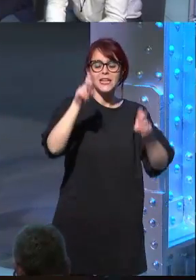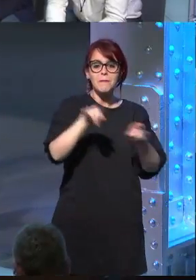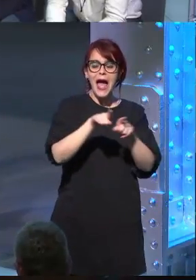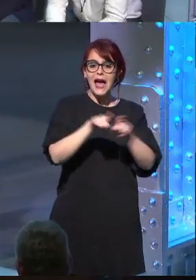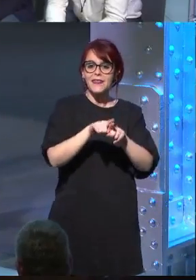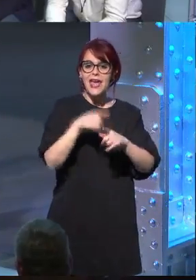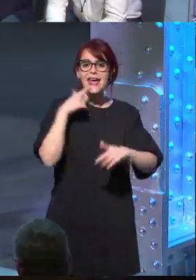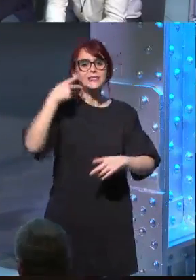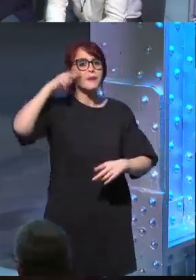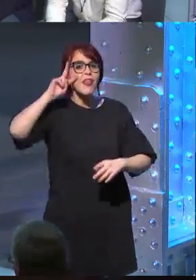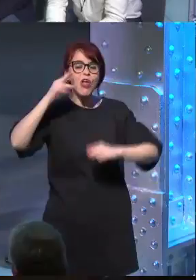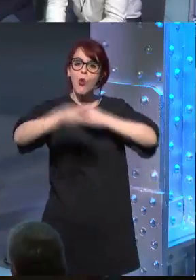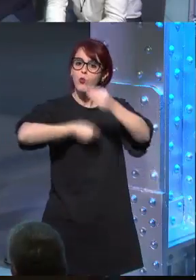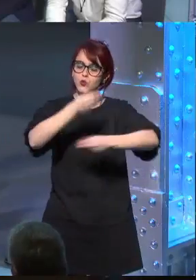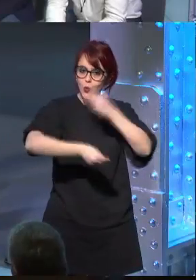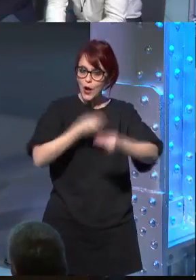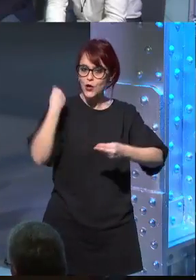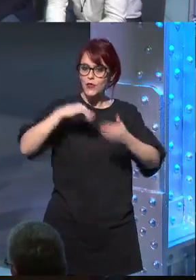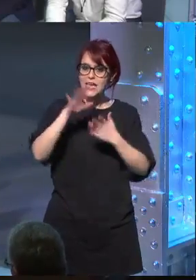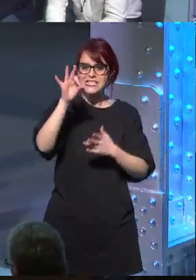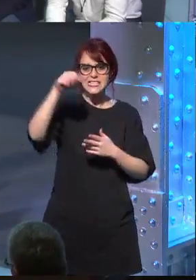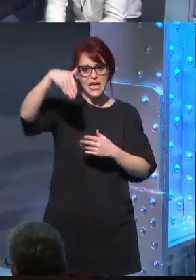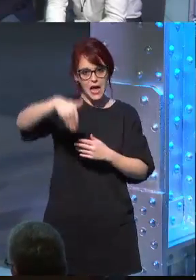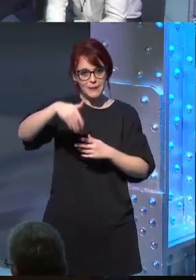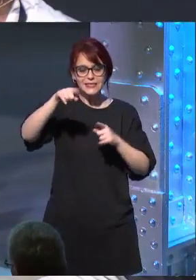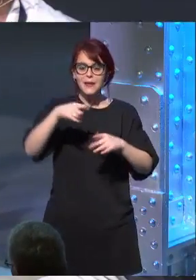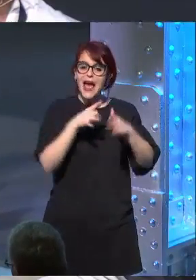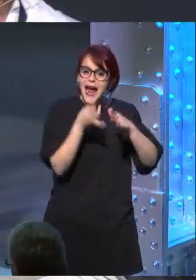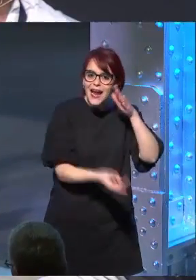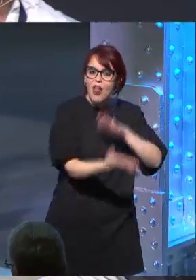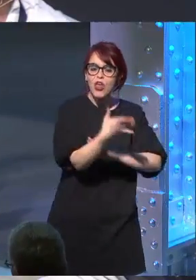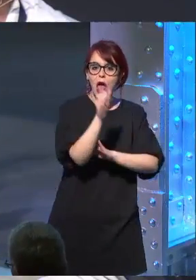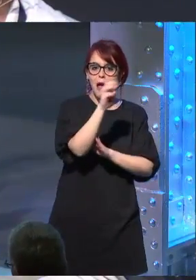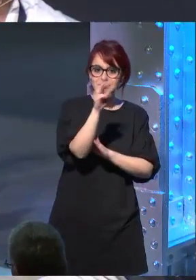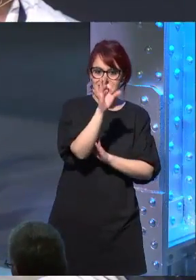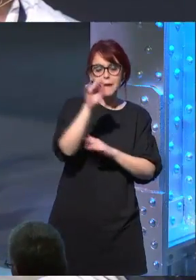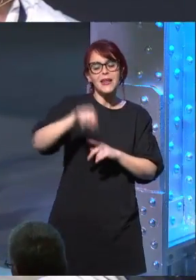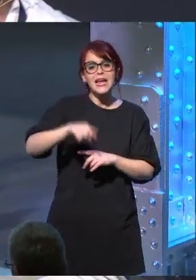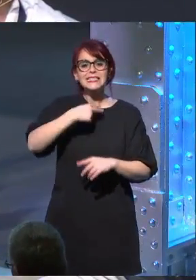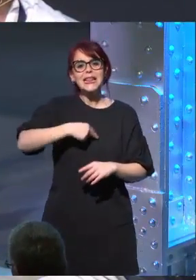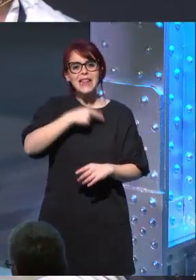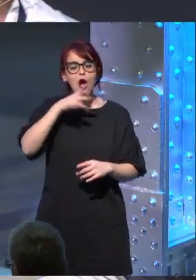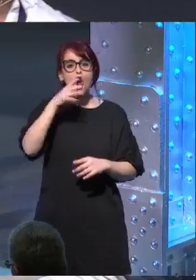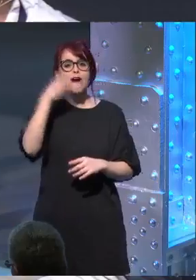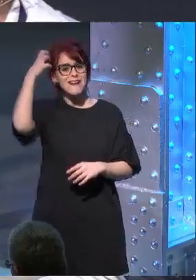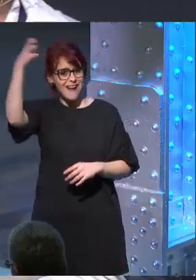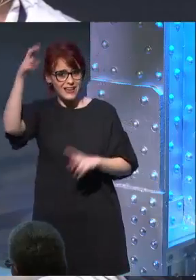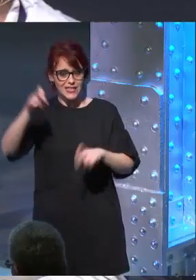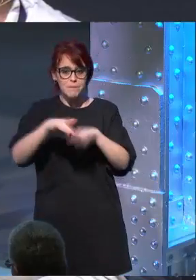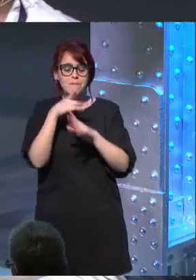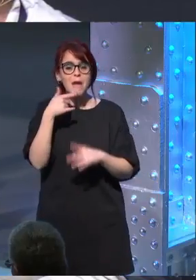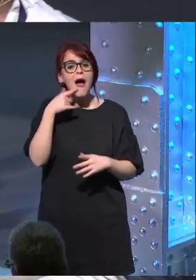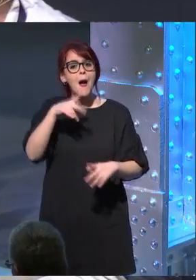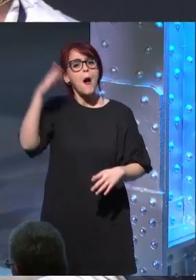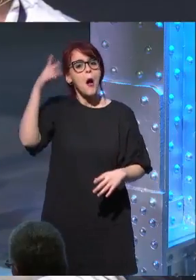and digital teaching, and who has created the web generation apps. And then we